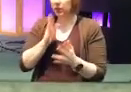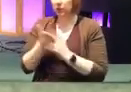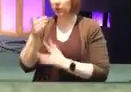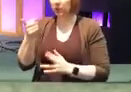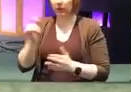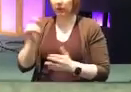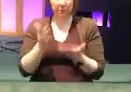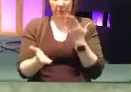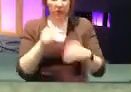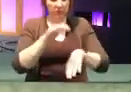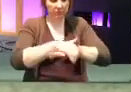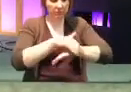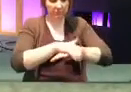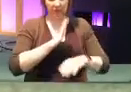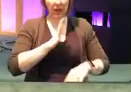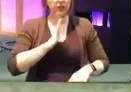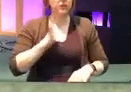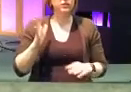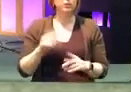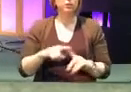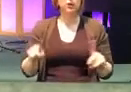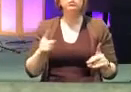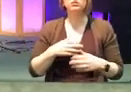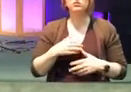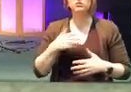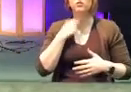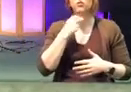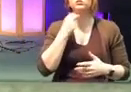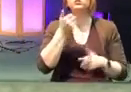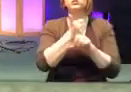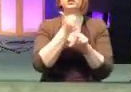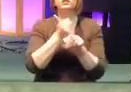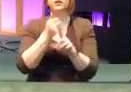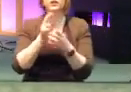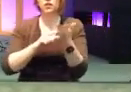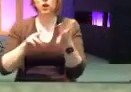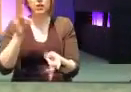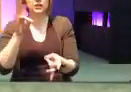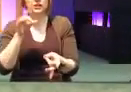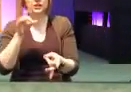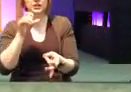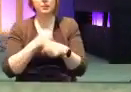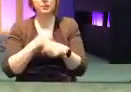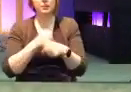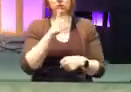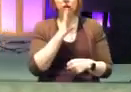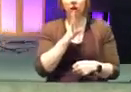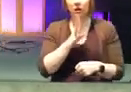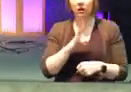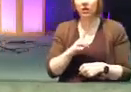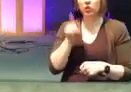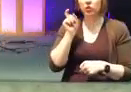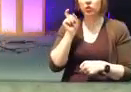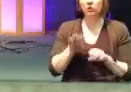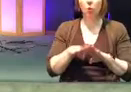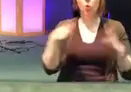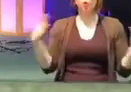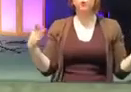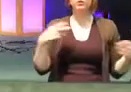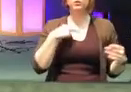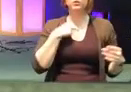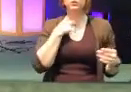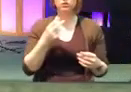fine. But let's just lift this place. Lift your voices right now. The Holy Spirit's not going to make you talk. Okay? You need to use your